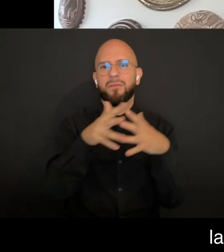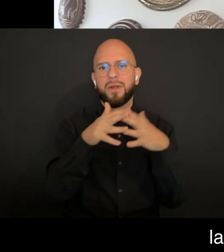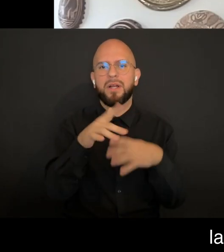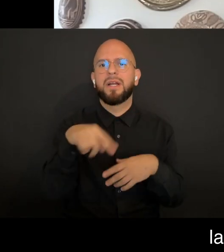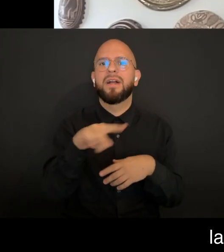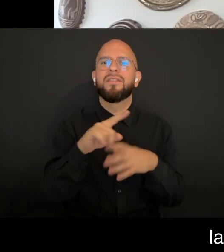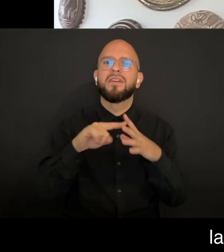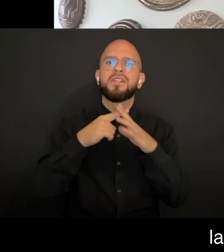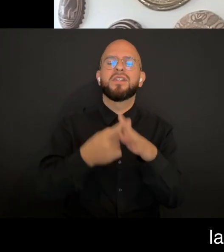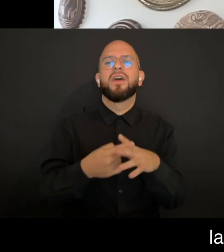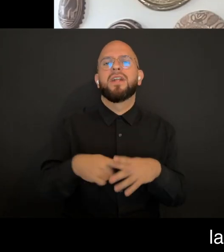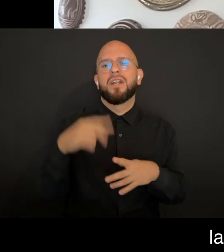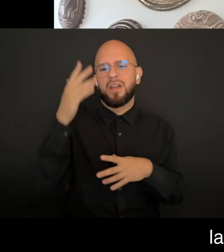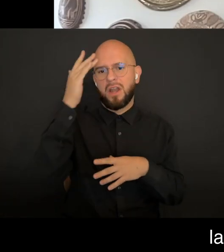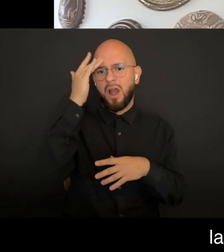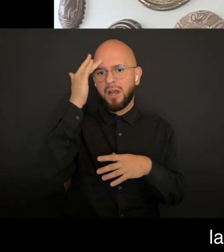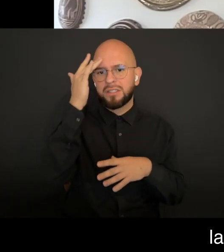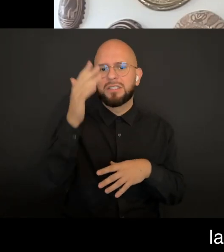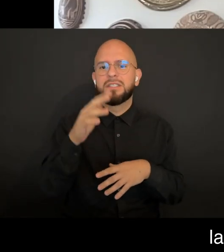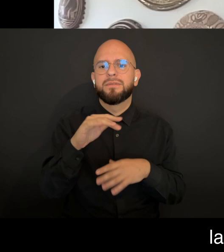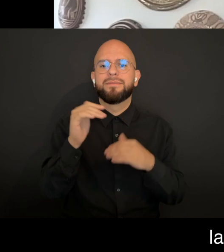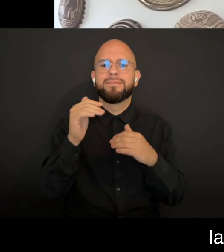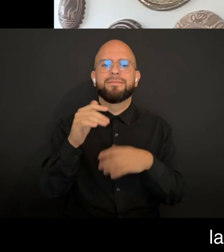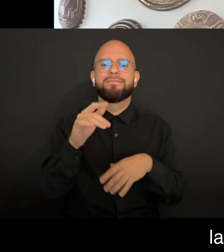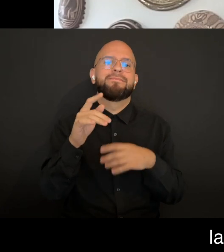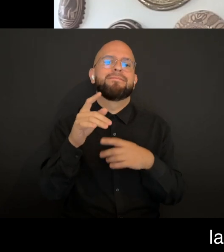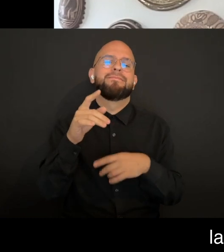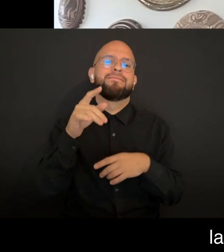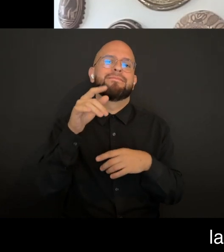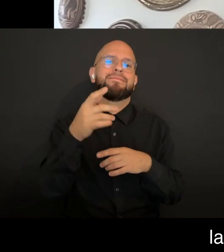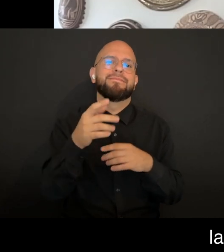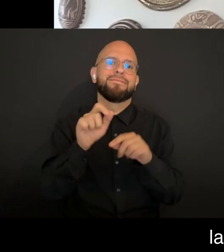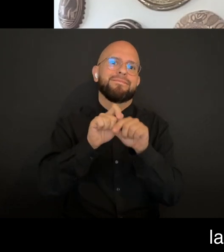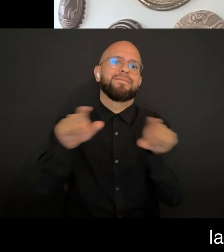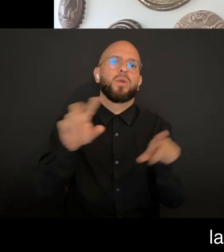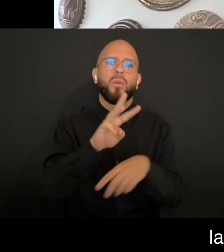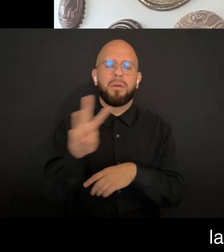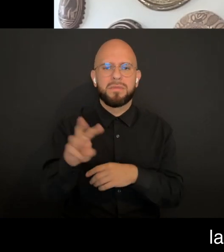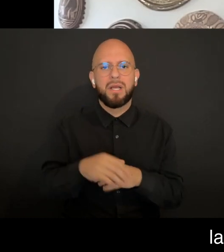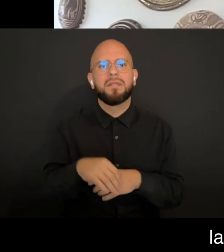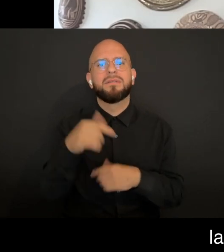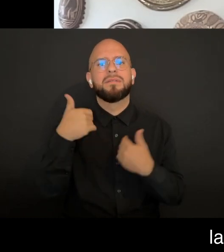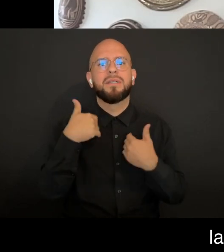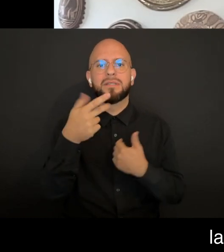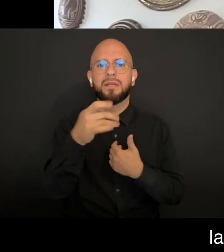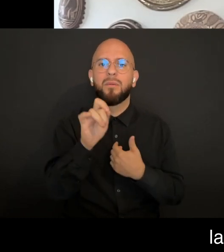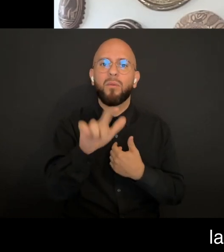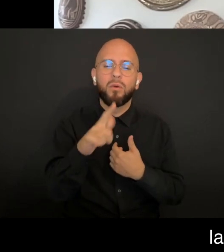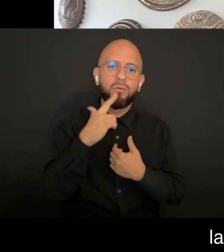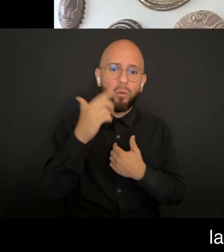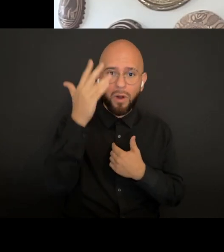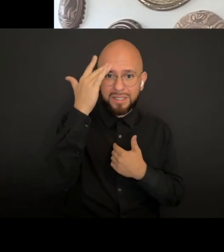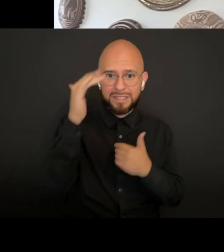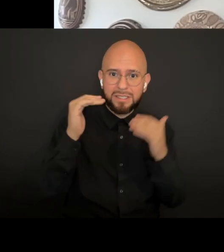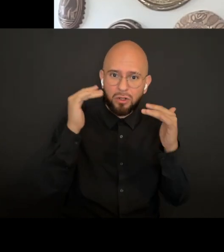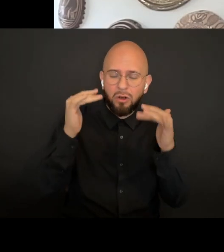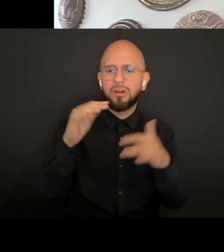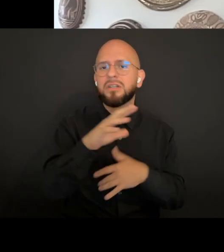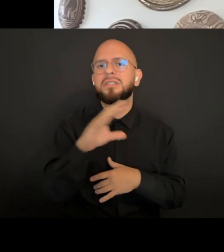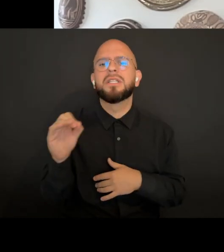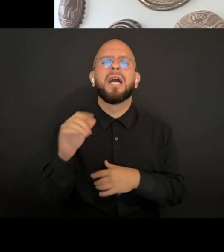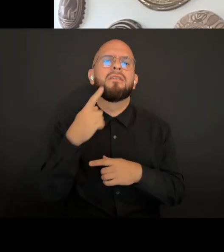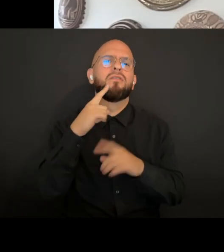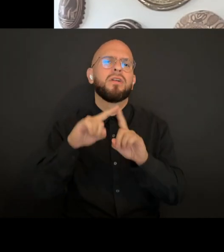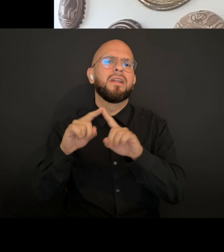America launched an Autism and Grief website. It has a portal for autistic adults and other portals there for